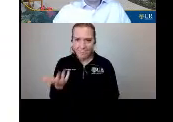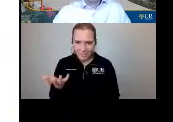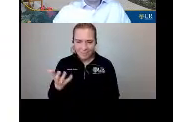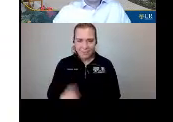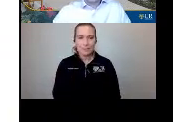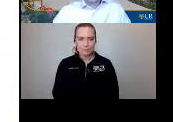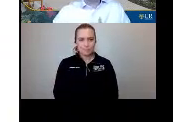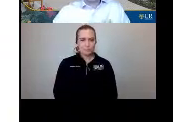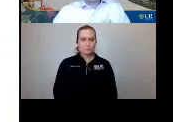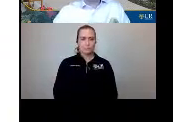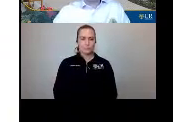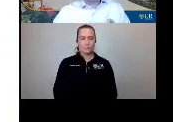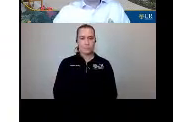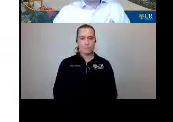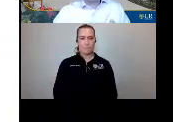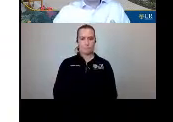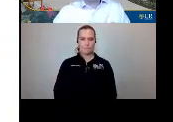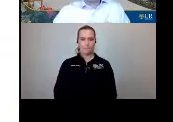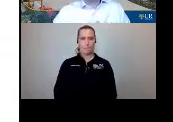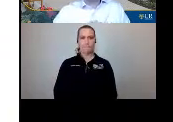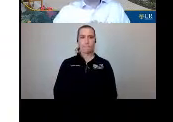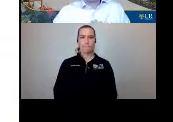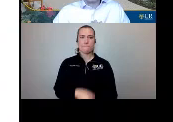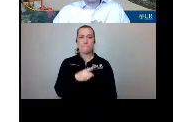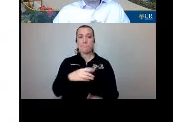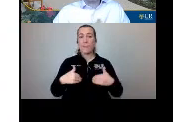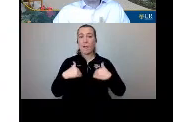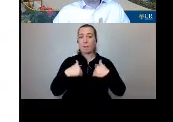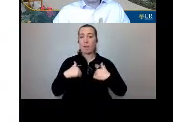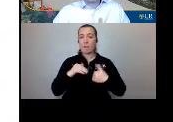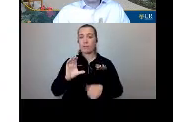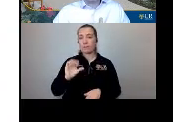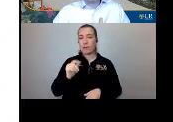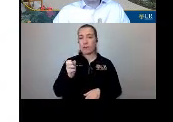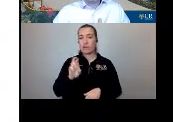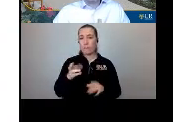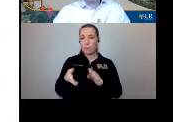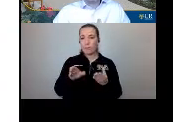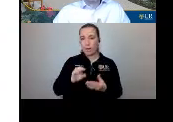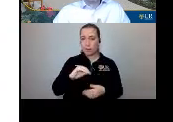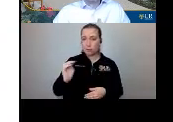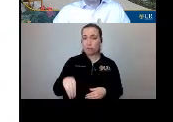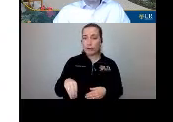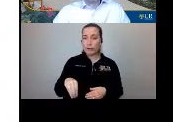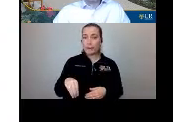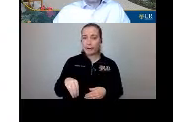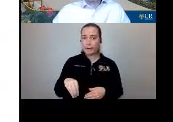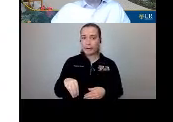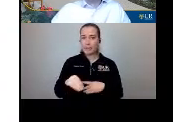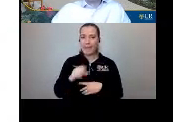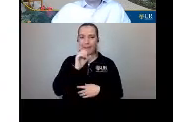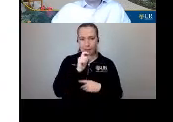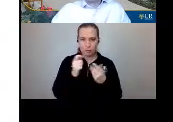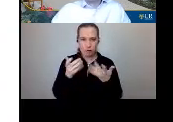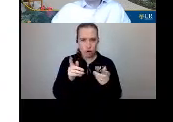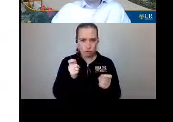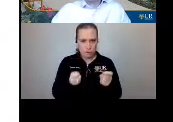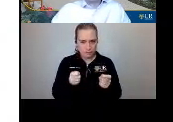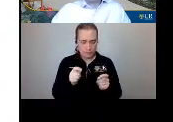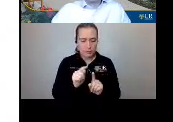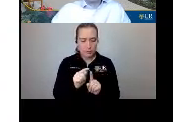When you look at the age-adjusted lung cancer mortality rates by county, you'll see that the counties that